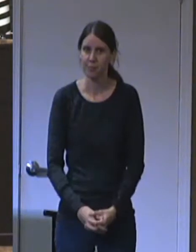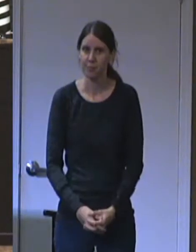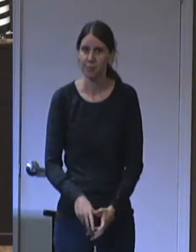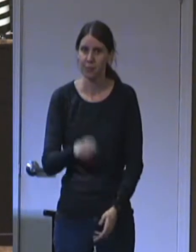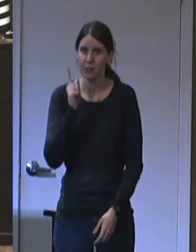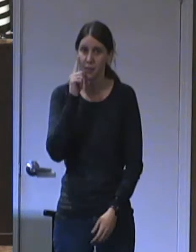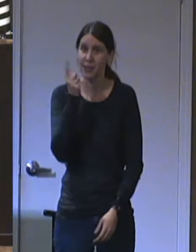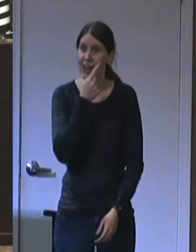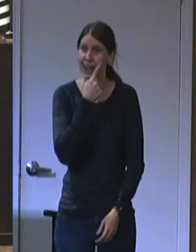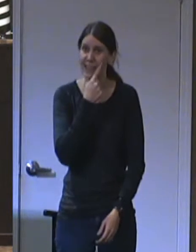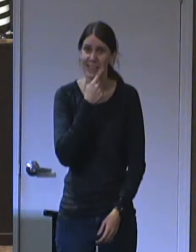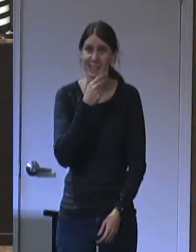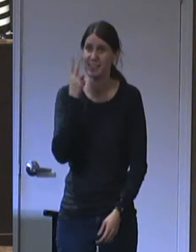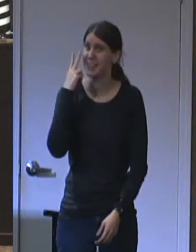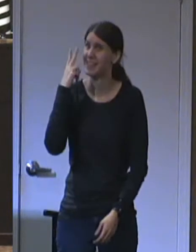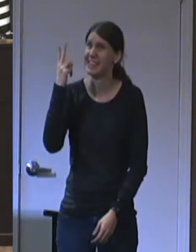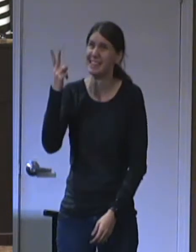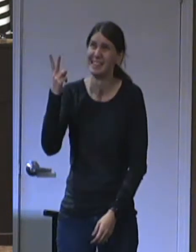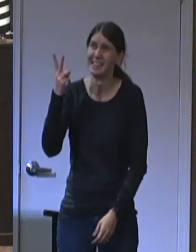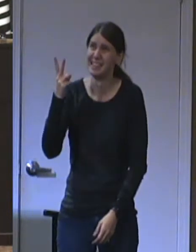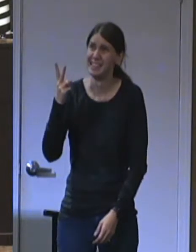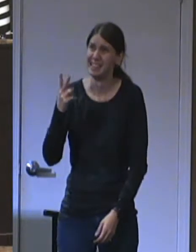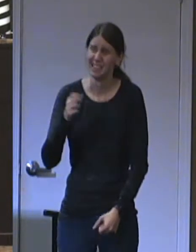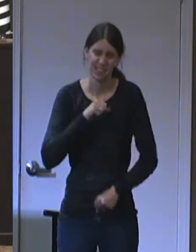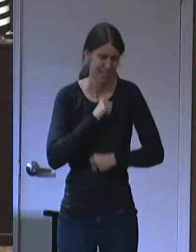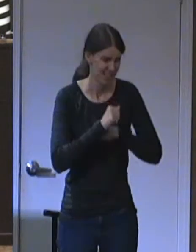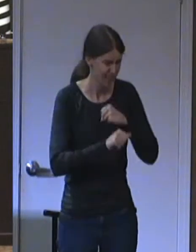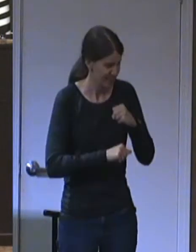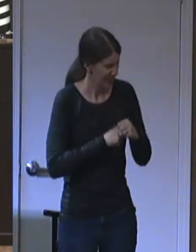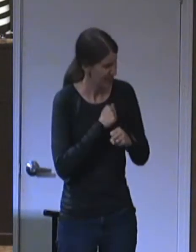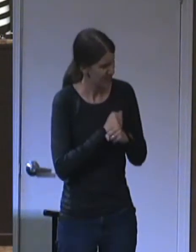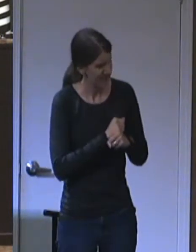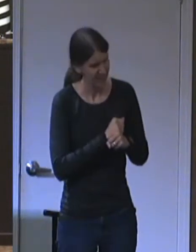Your eyes weren't necessarily on Jesus. You were just